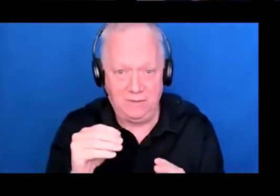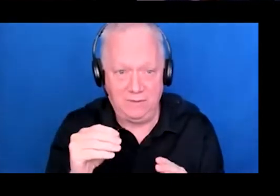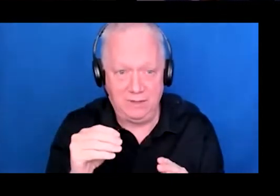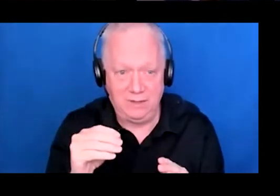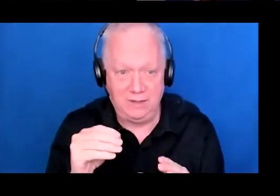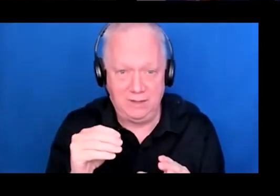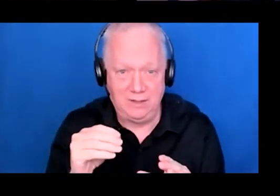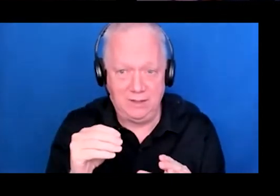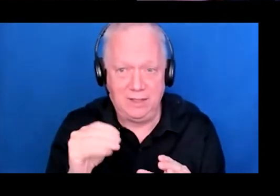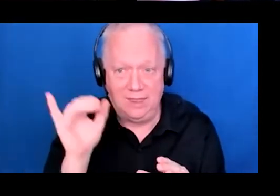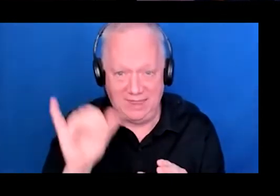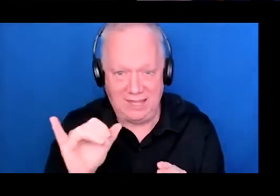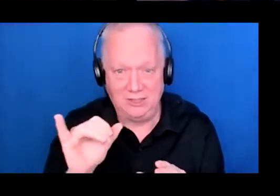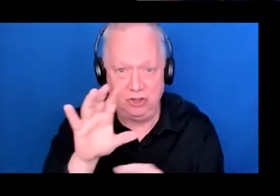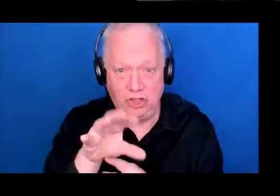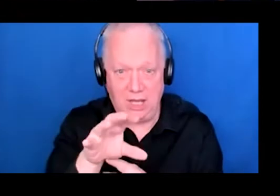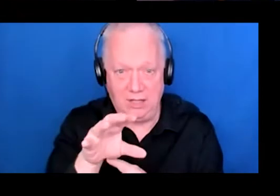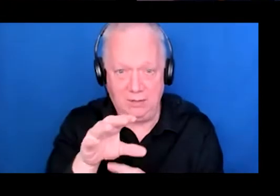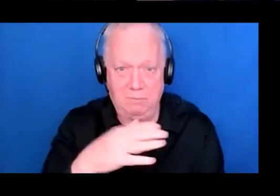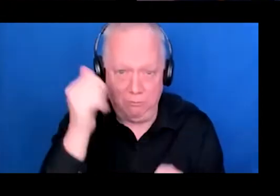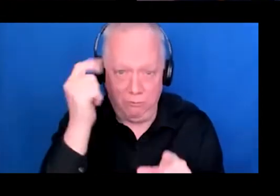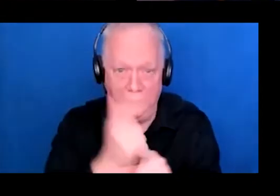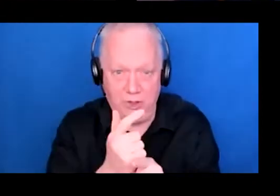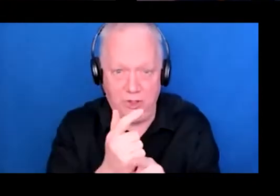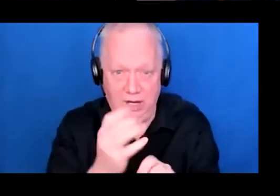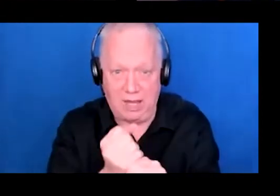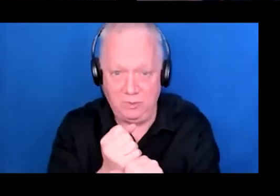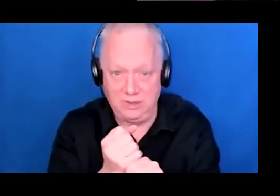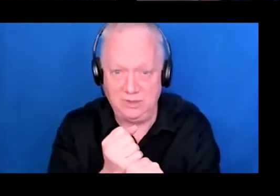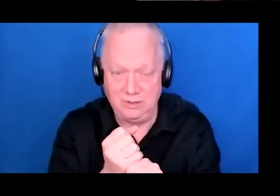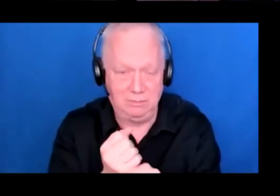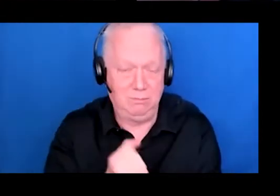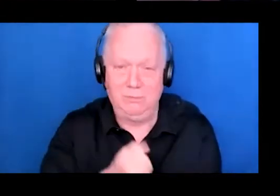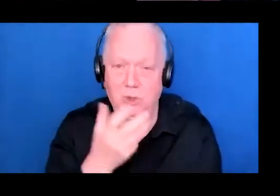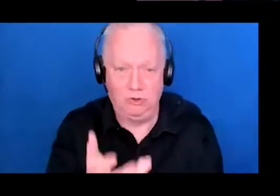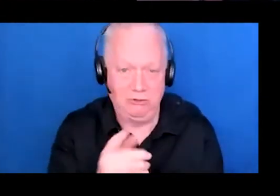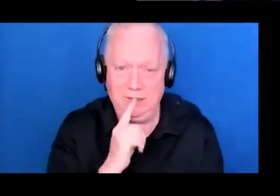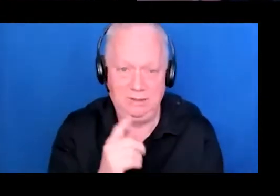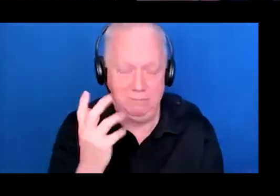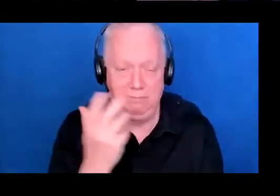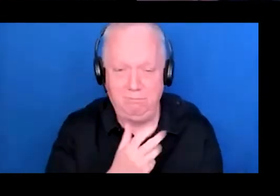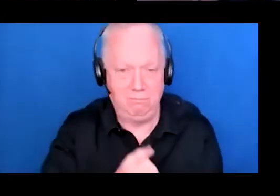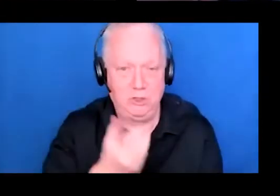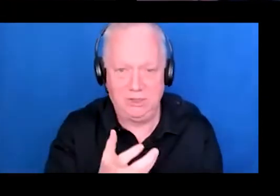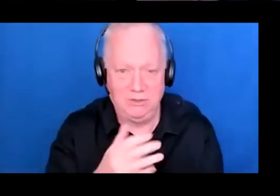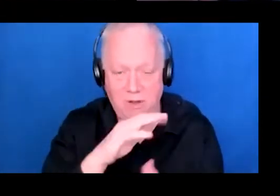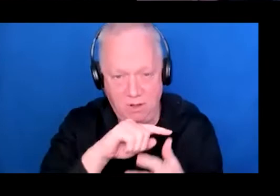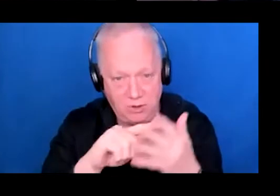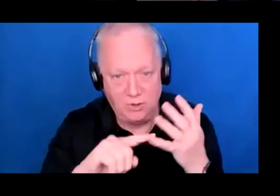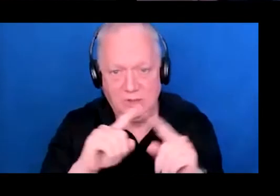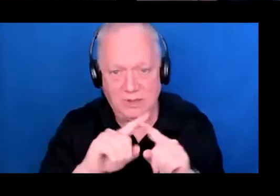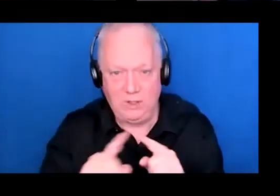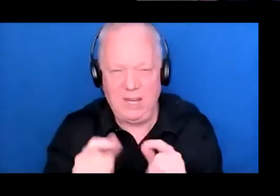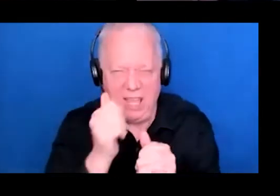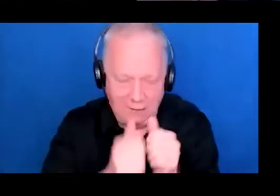Gilliam film, like that shot my brother got was poetry, you know. It was real poetry. So all those different,